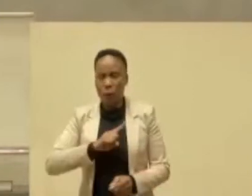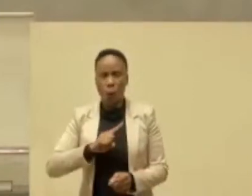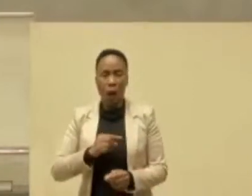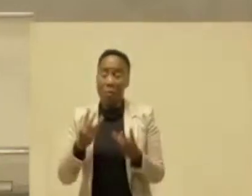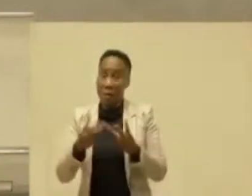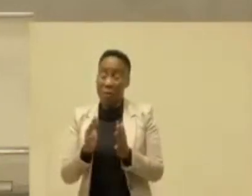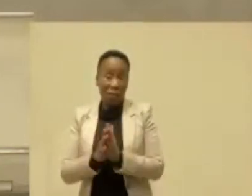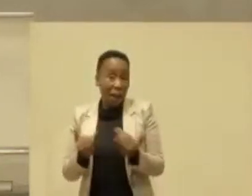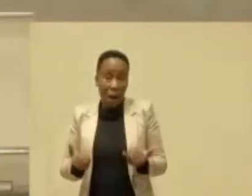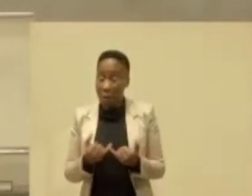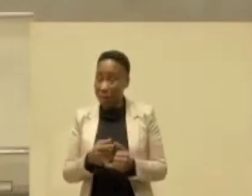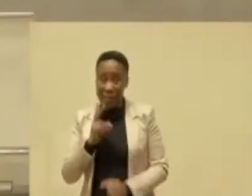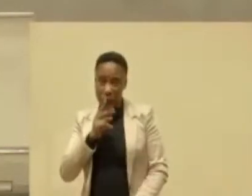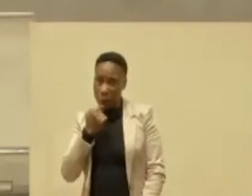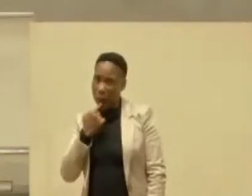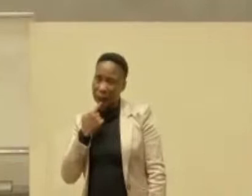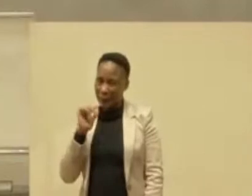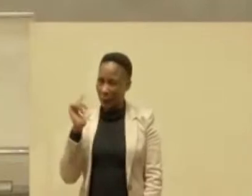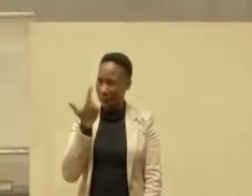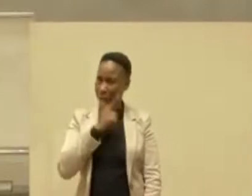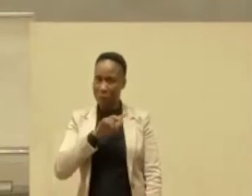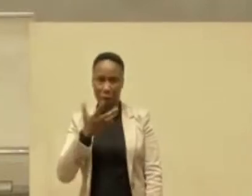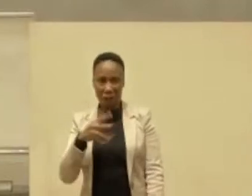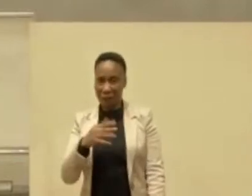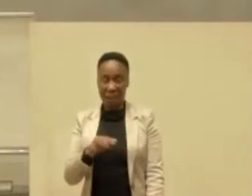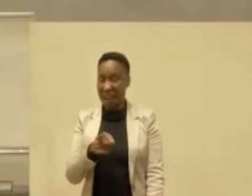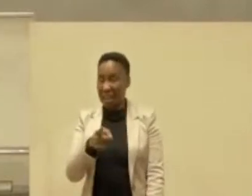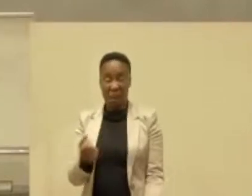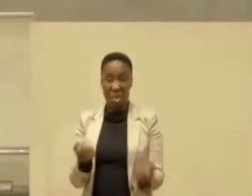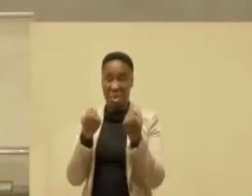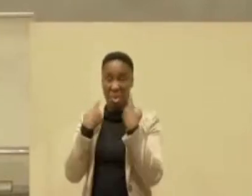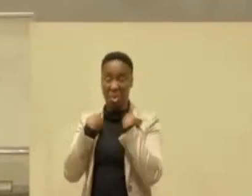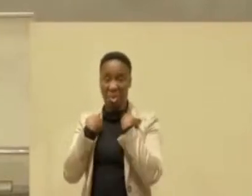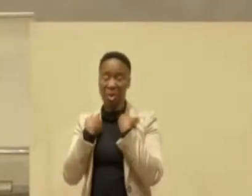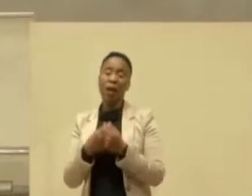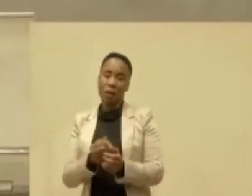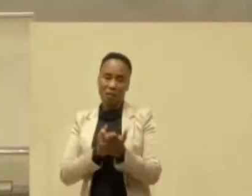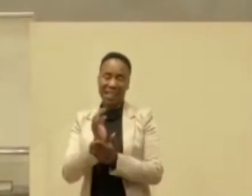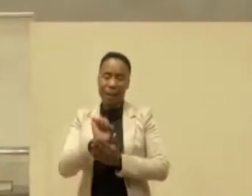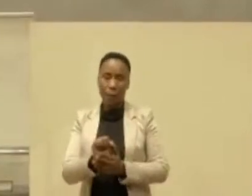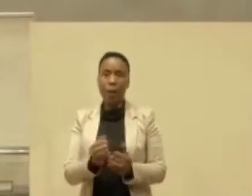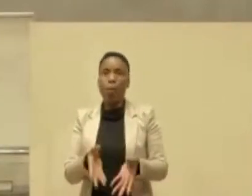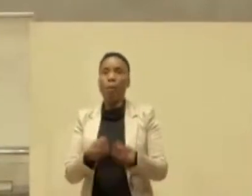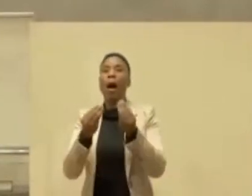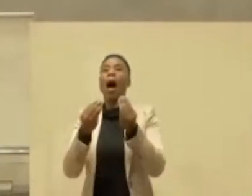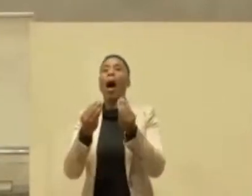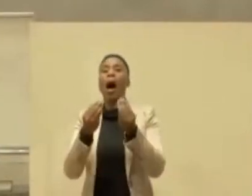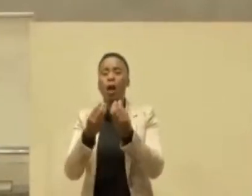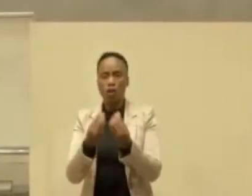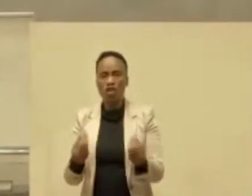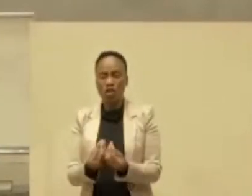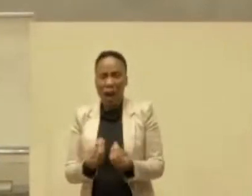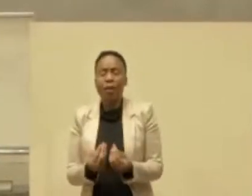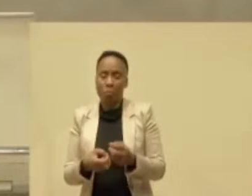whatever advantage and you find that wanna only tata nasa